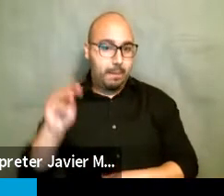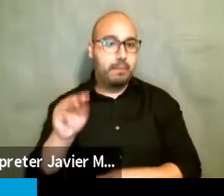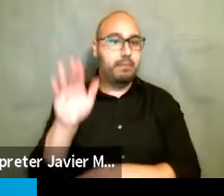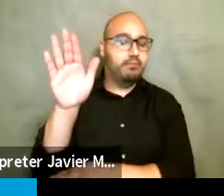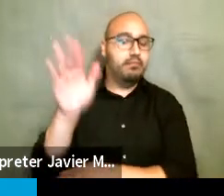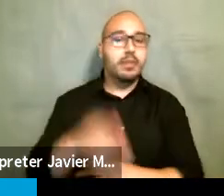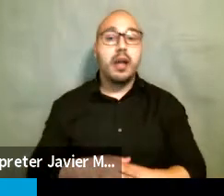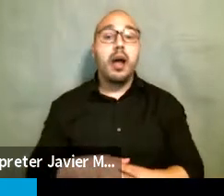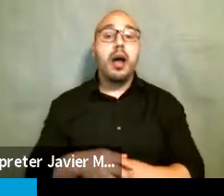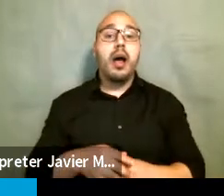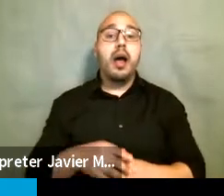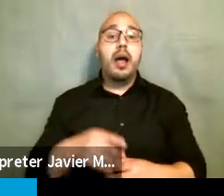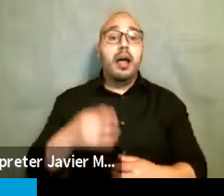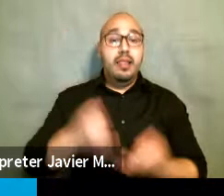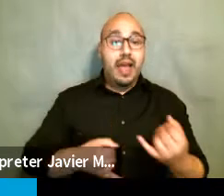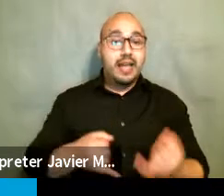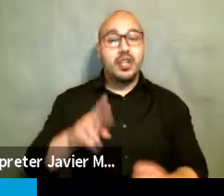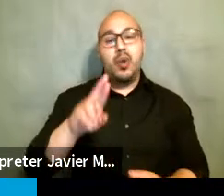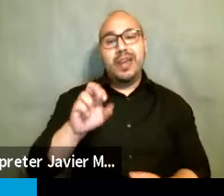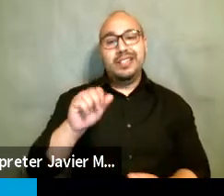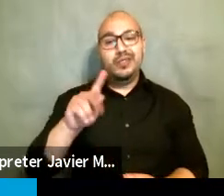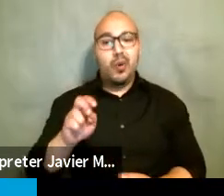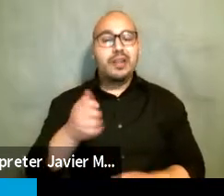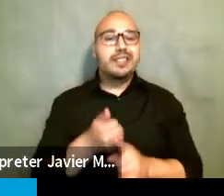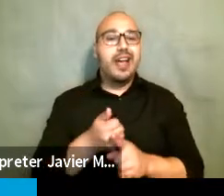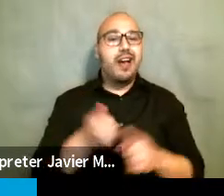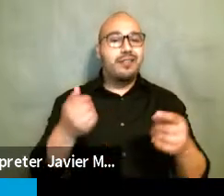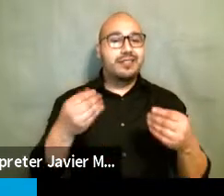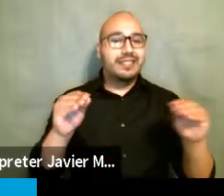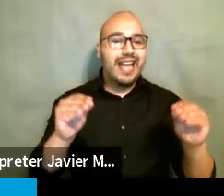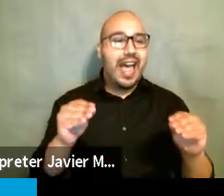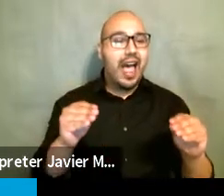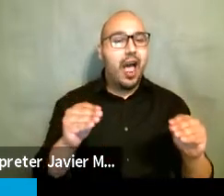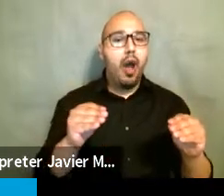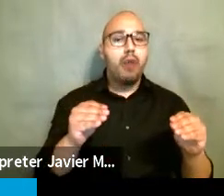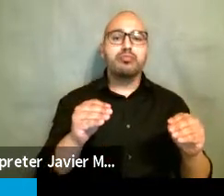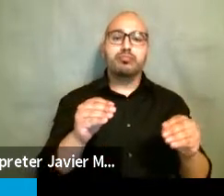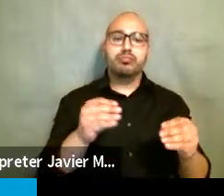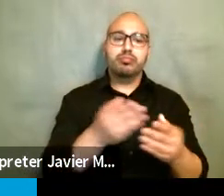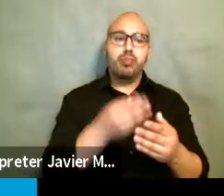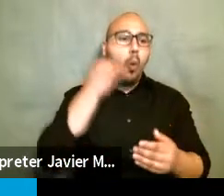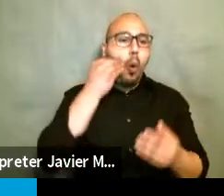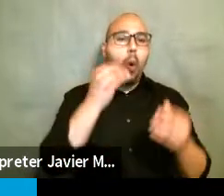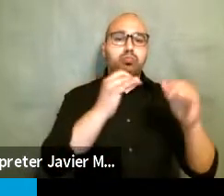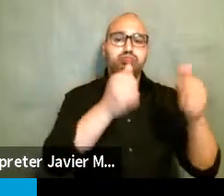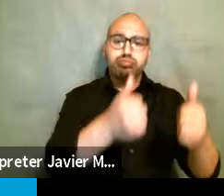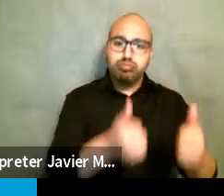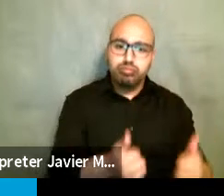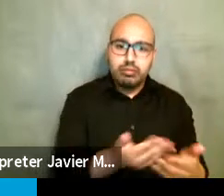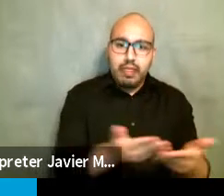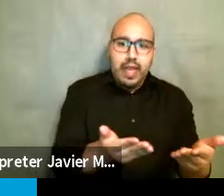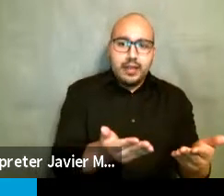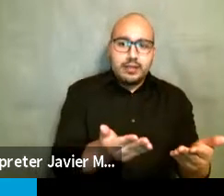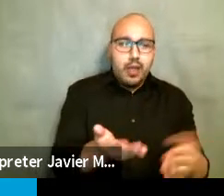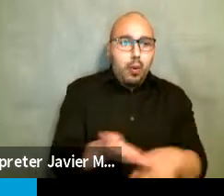our restores. Restores are stores that sell new and gently used home improvement items. So it exists to offer everyone the opportunity